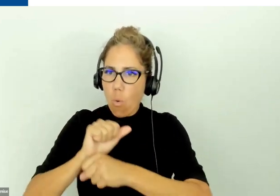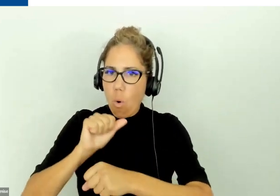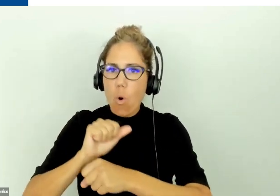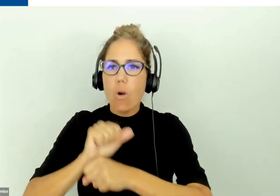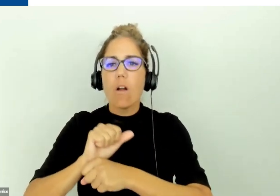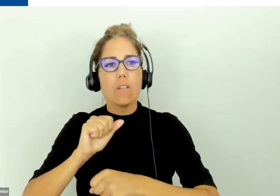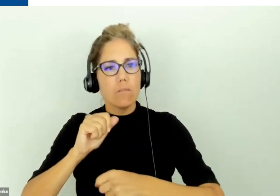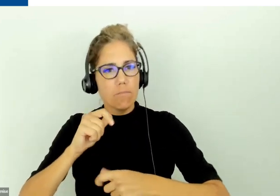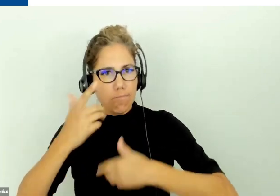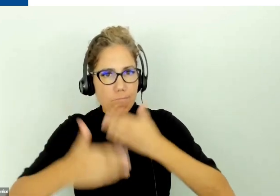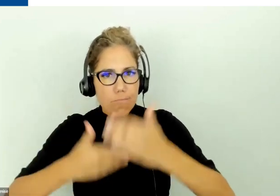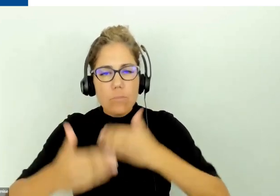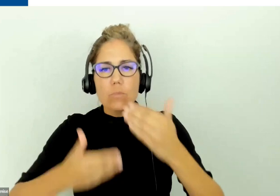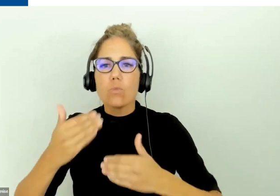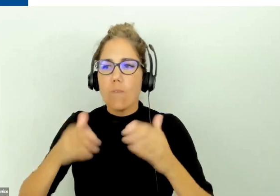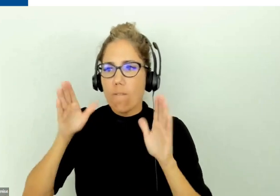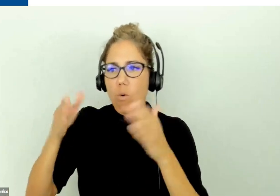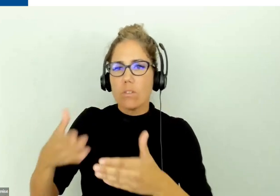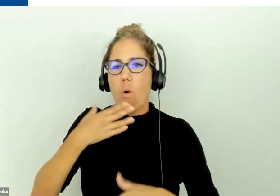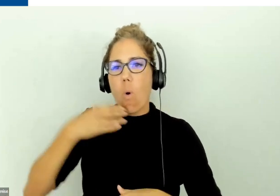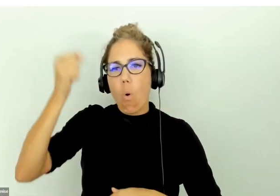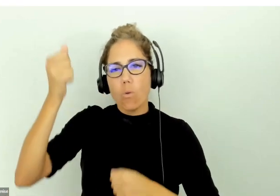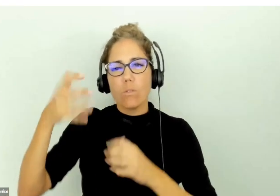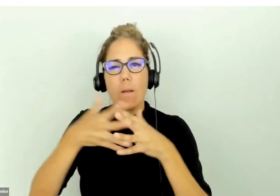adults live their best lives.